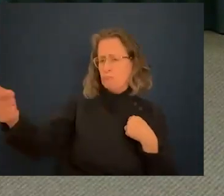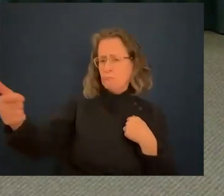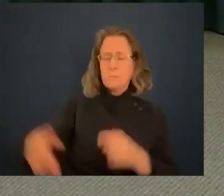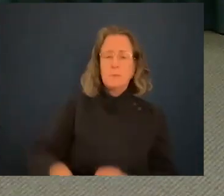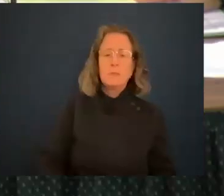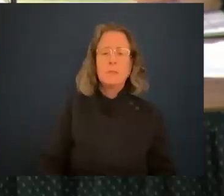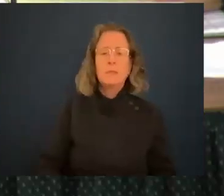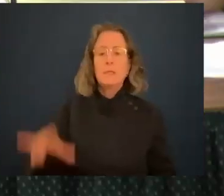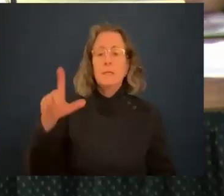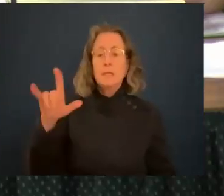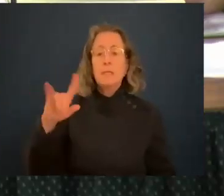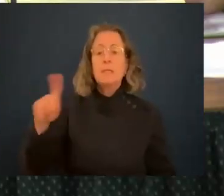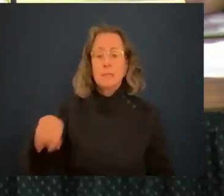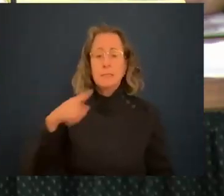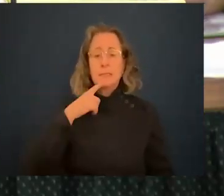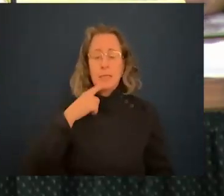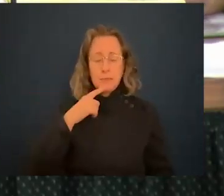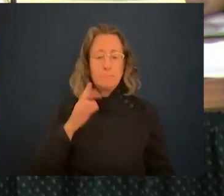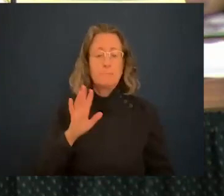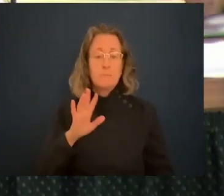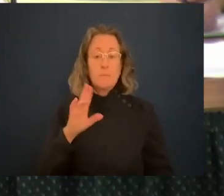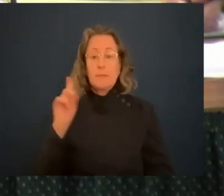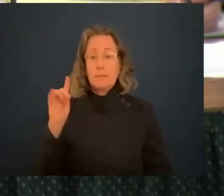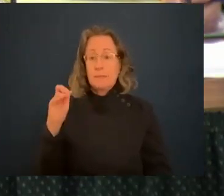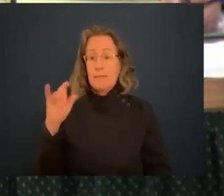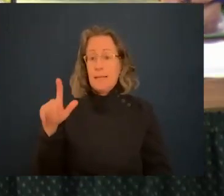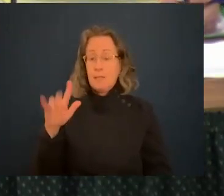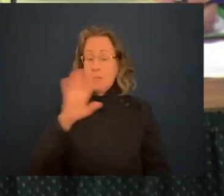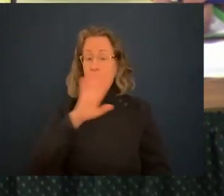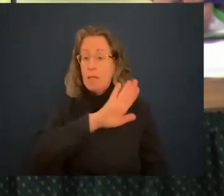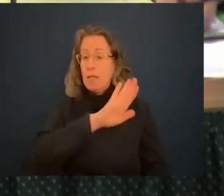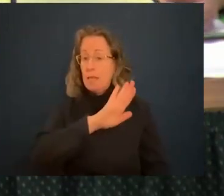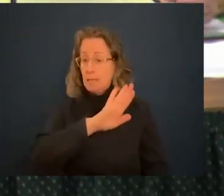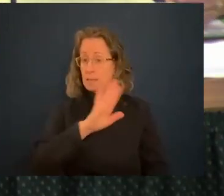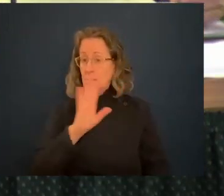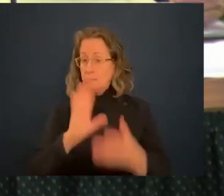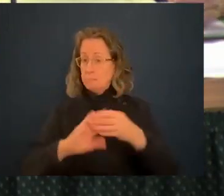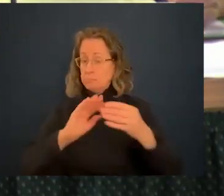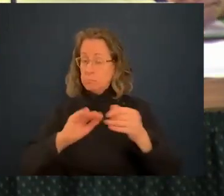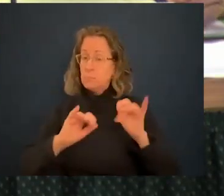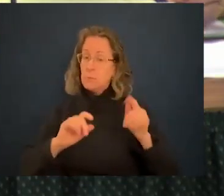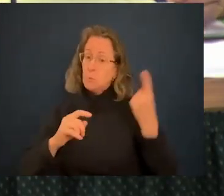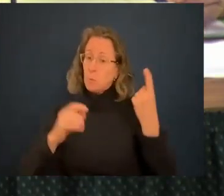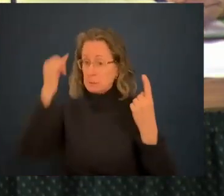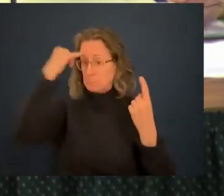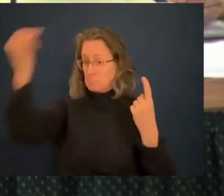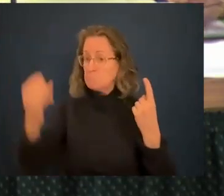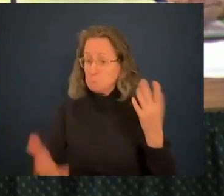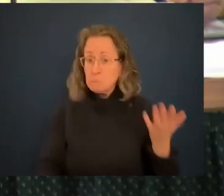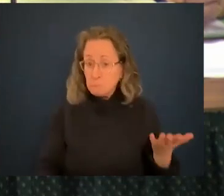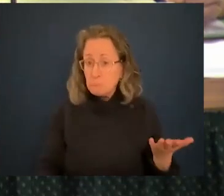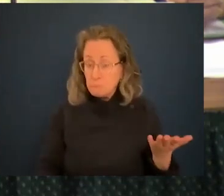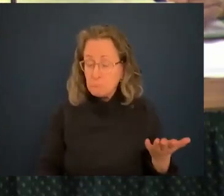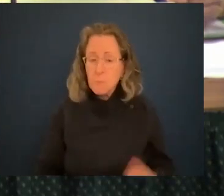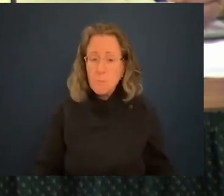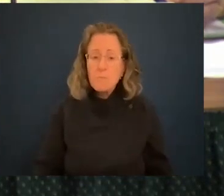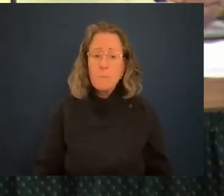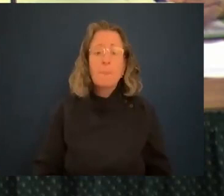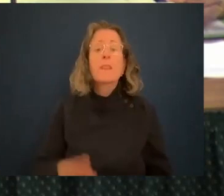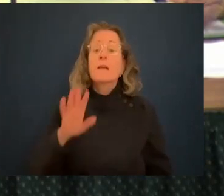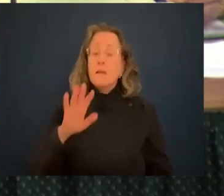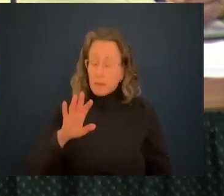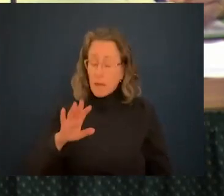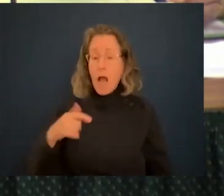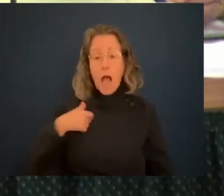I see Daniel's position as an idea and that there's other ideas